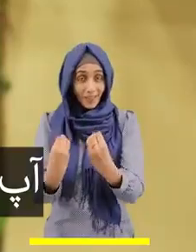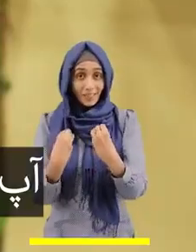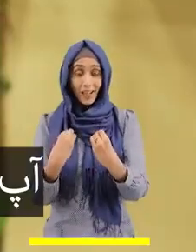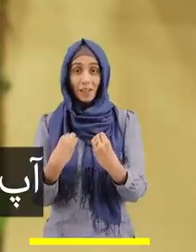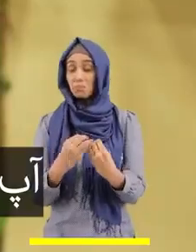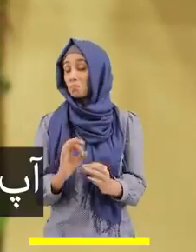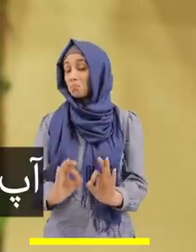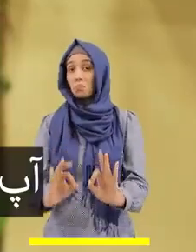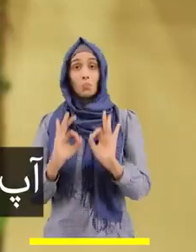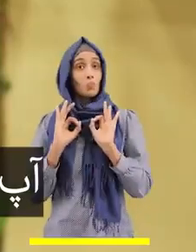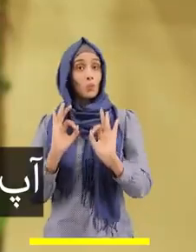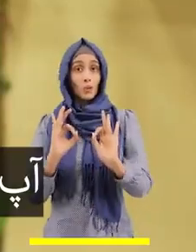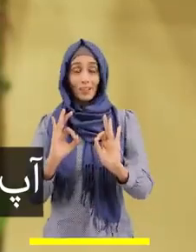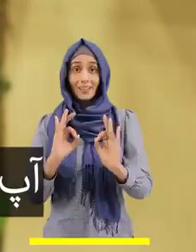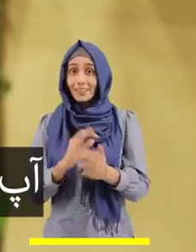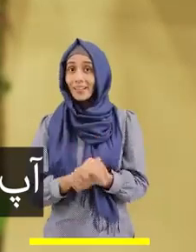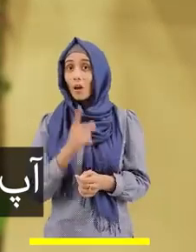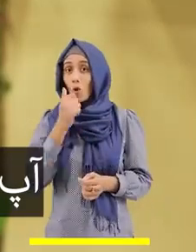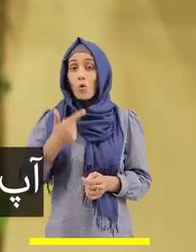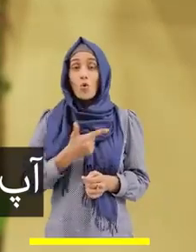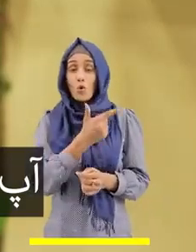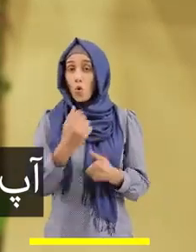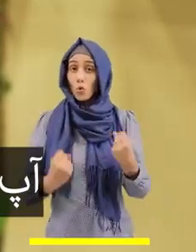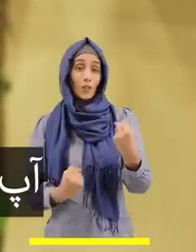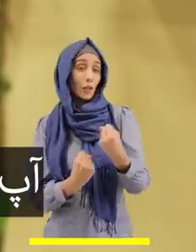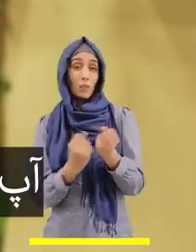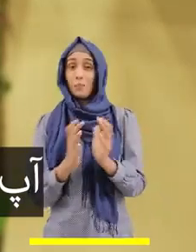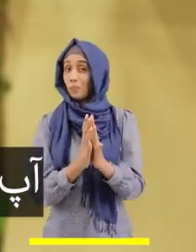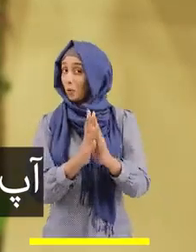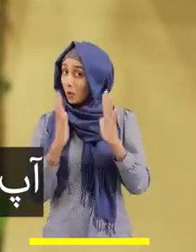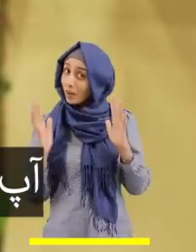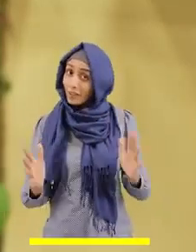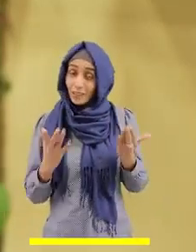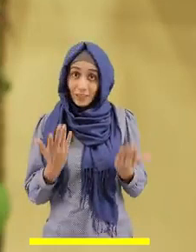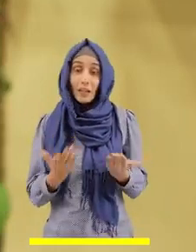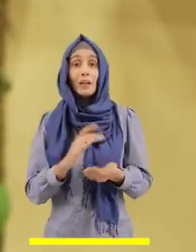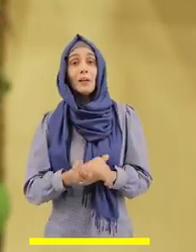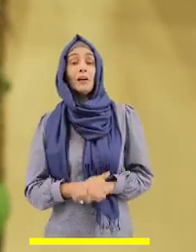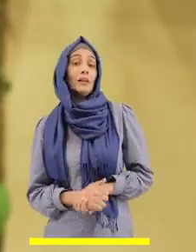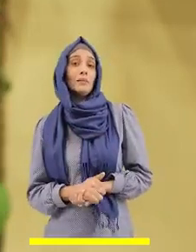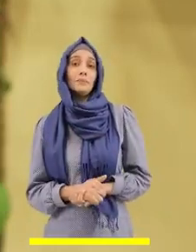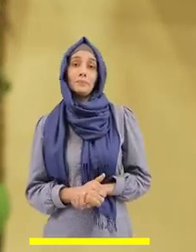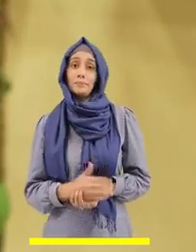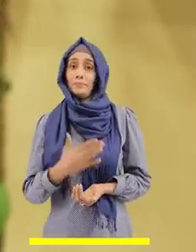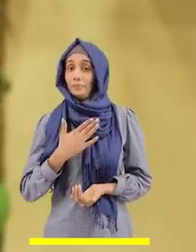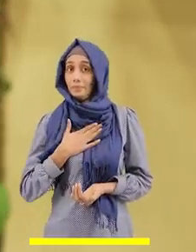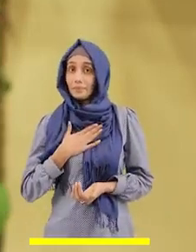The Pakistani hospitality has been tremendous. The